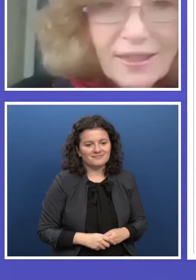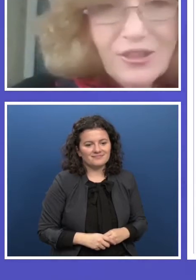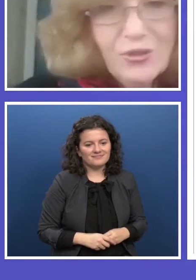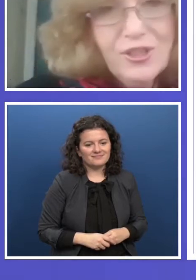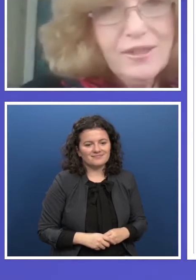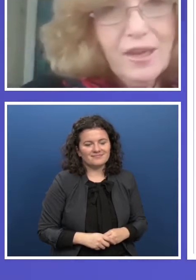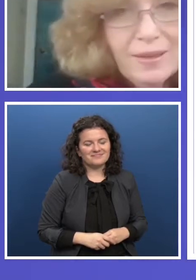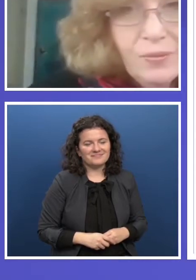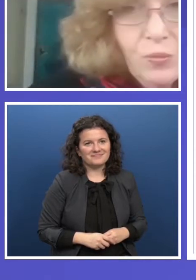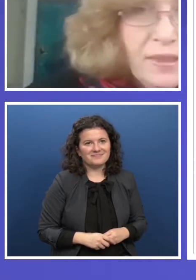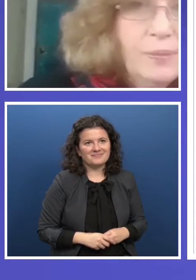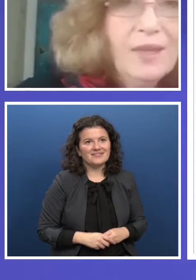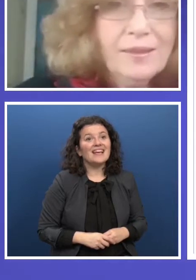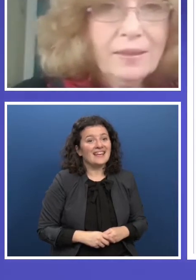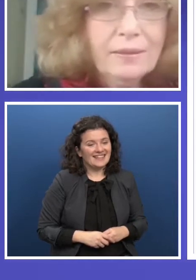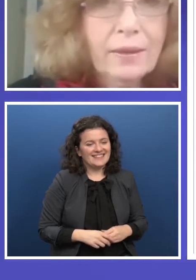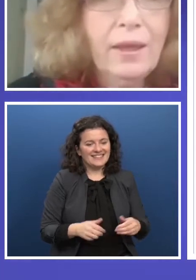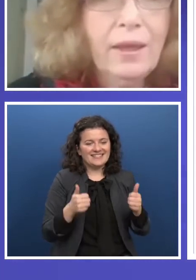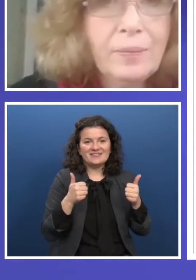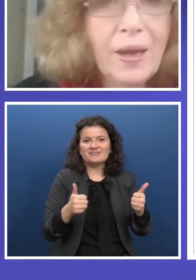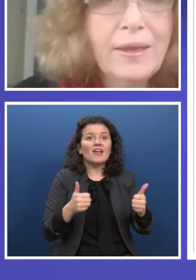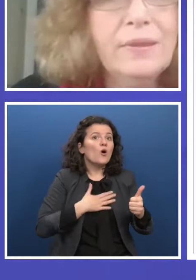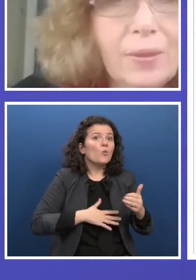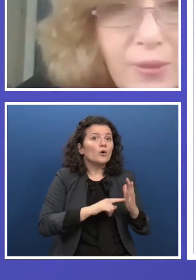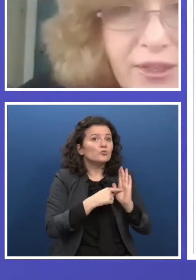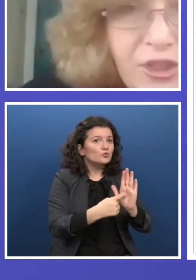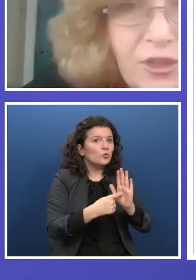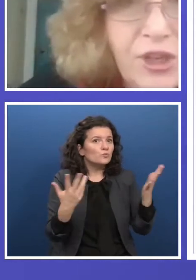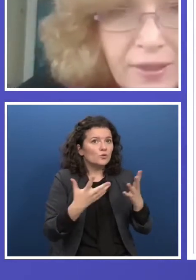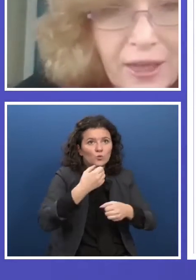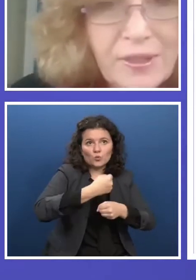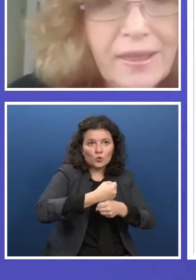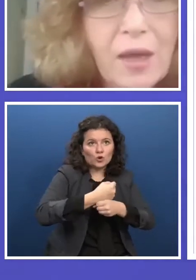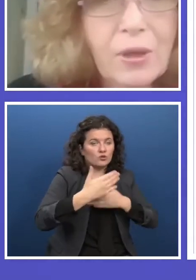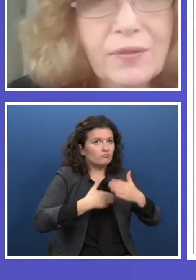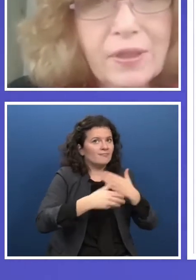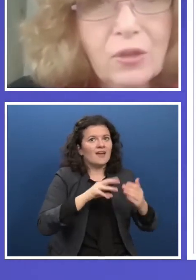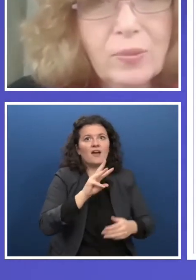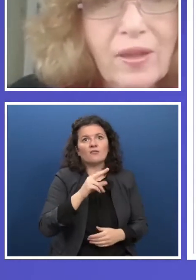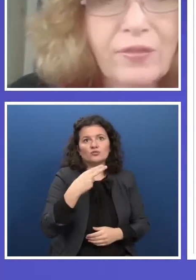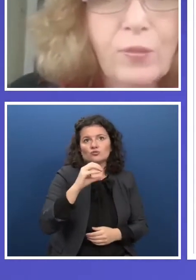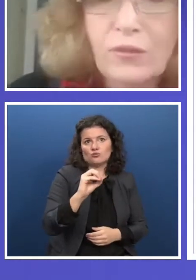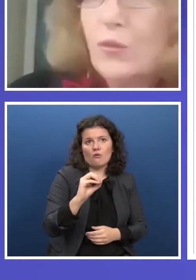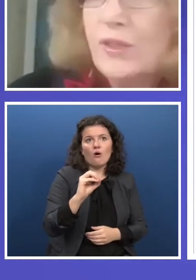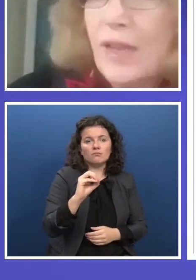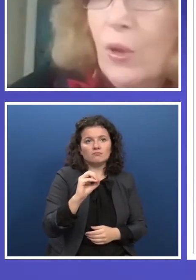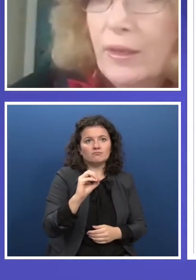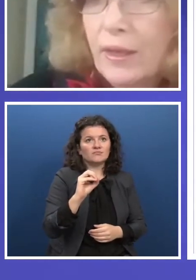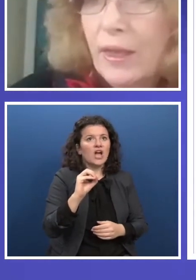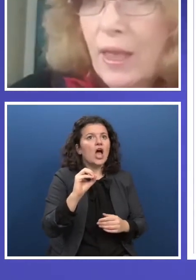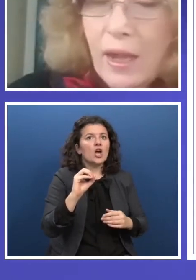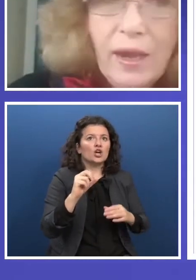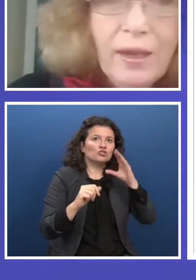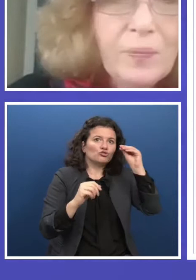Great. So I'd like to talk to you today about some work that's being done by the WHO Gender Equity Hub of the Global Health